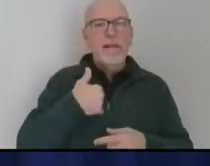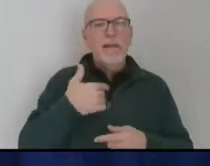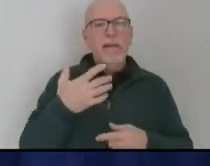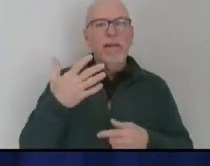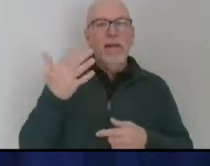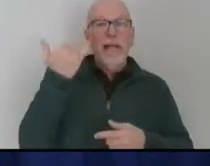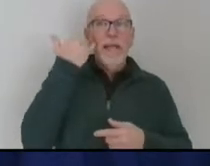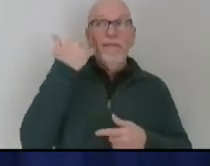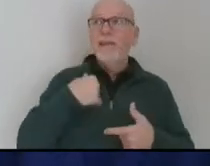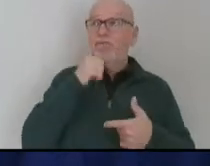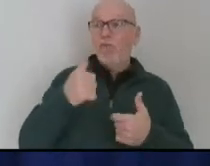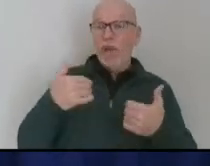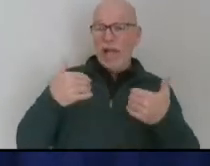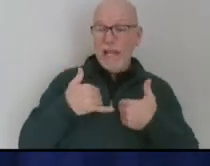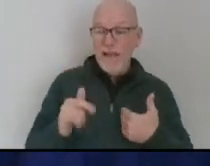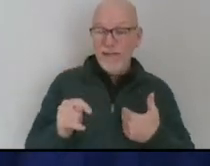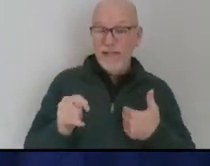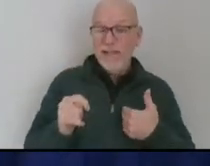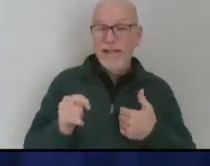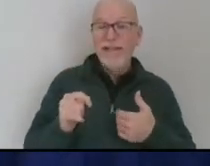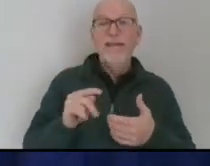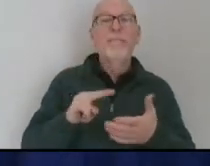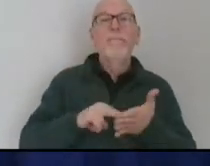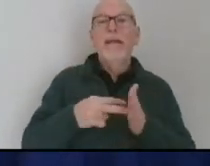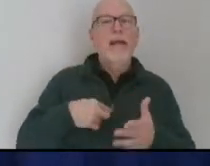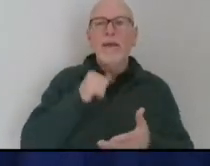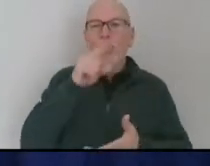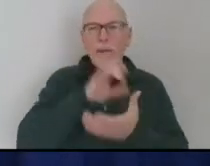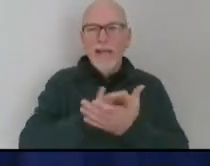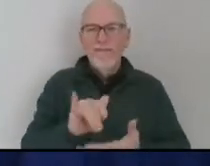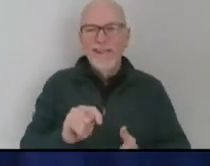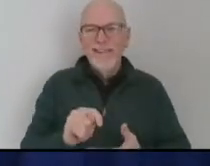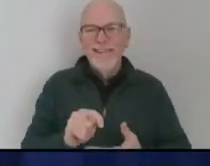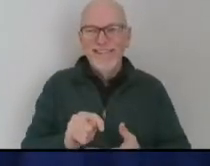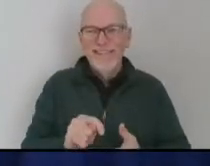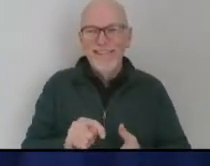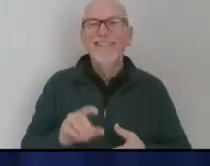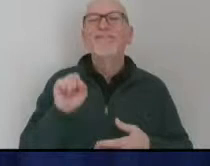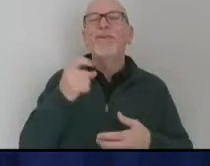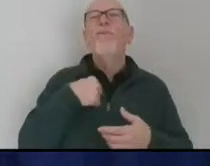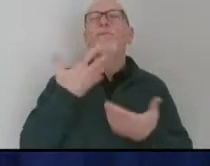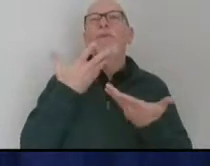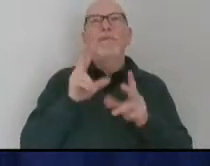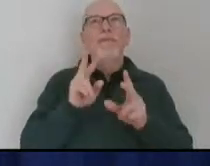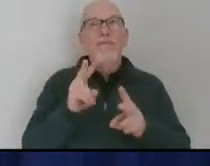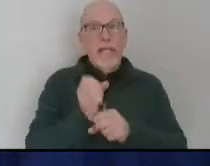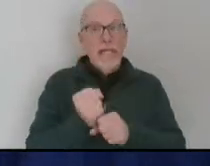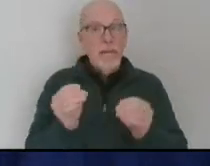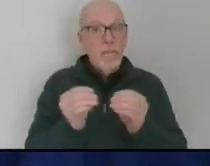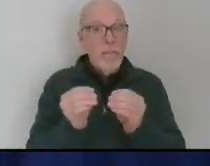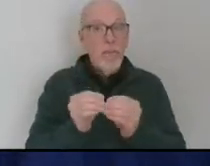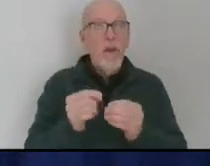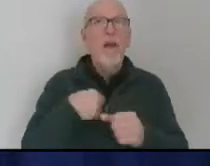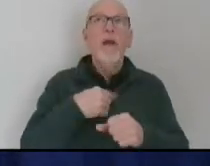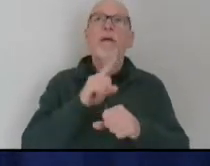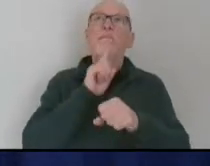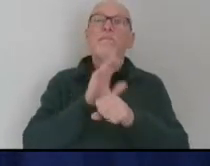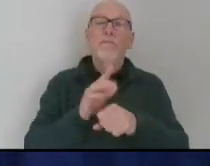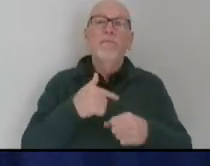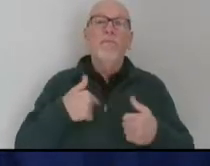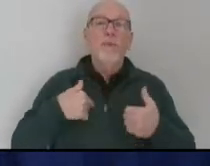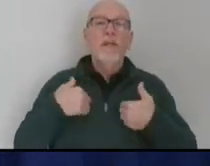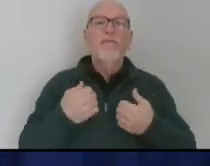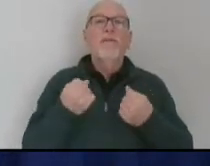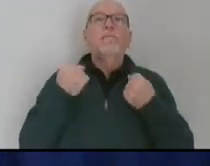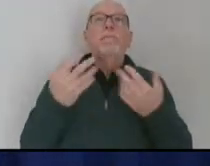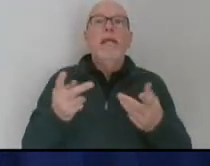If I don't have it in my hand, I don't believe it. So Dr. Weaver and I will be very anxious to get more, and I can assure you we have lots of places